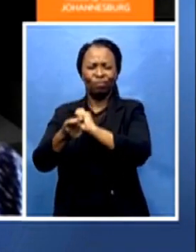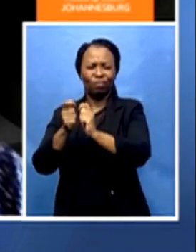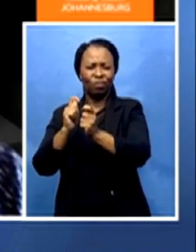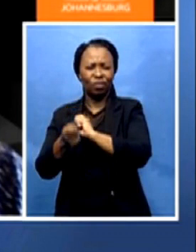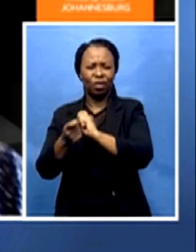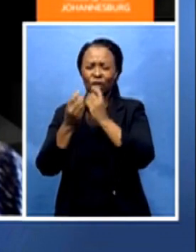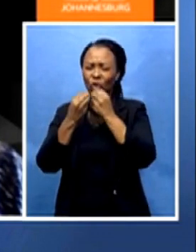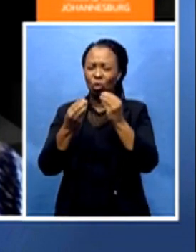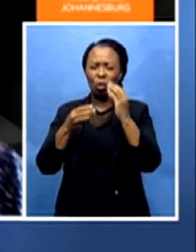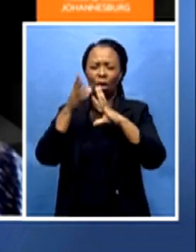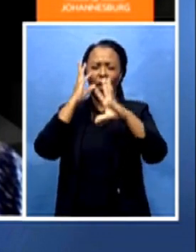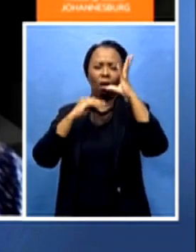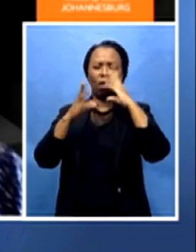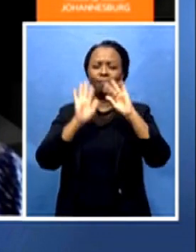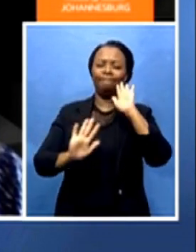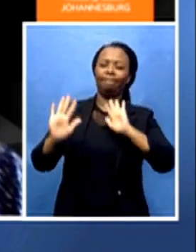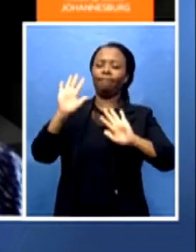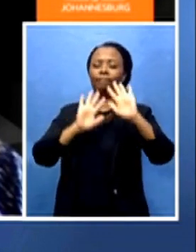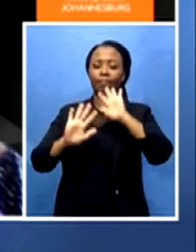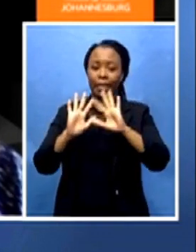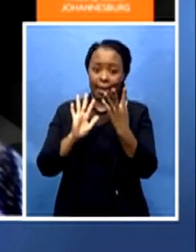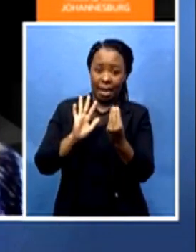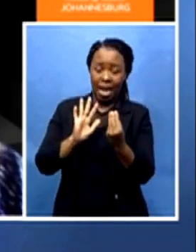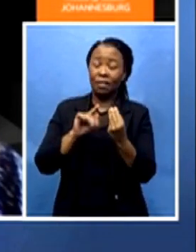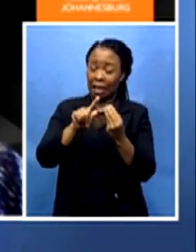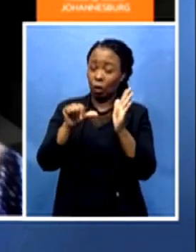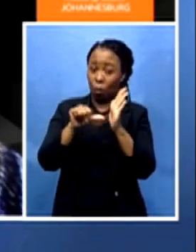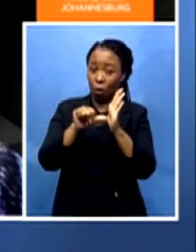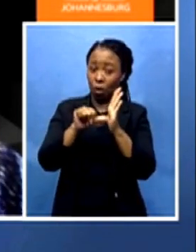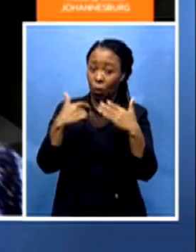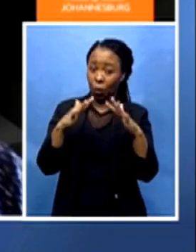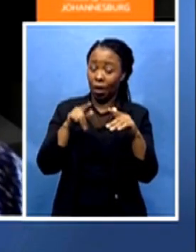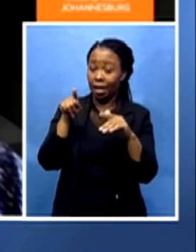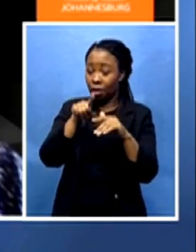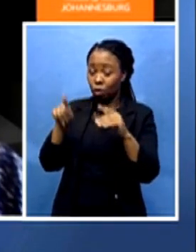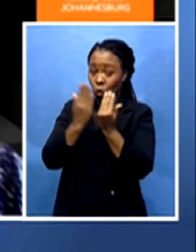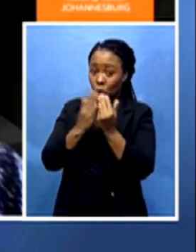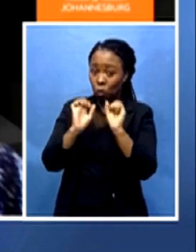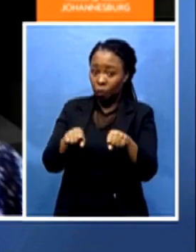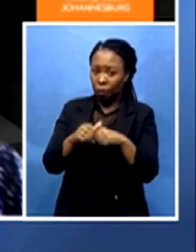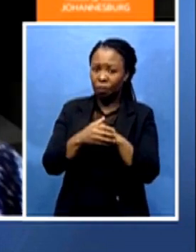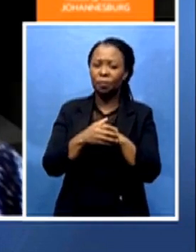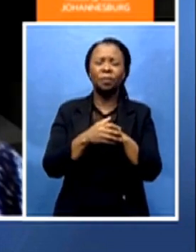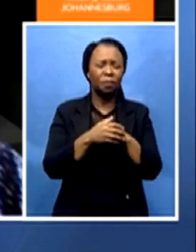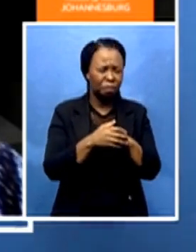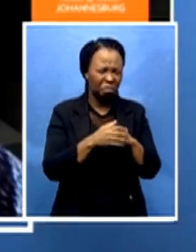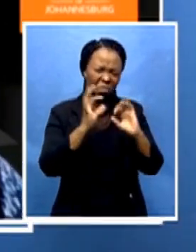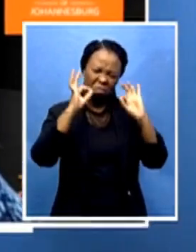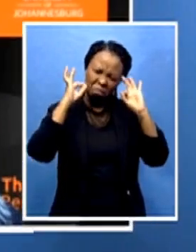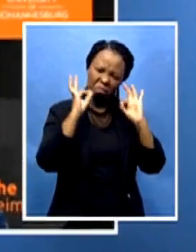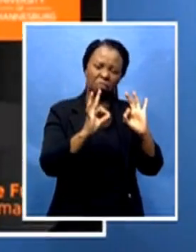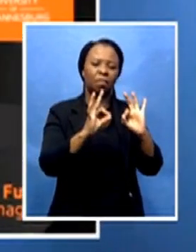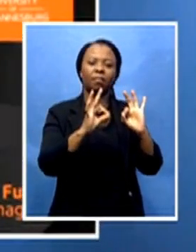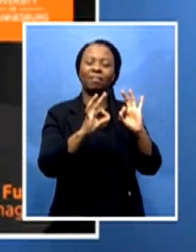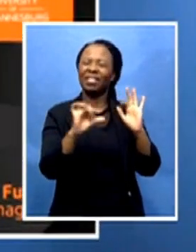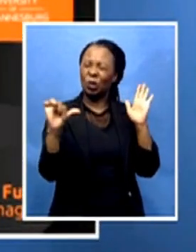in the schooling system, isn't it? It's absolutely critical in the schooling system. It is critical